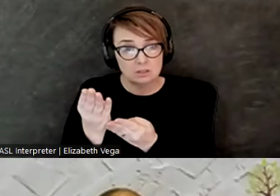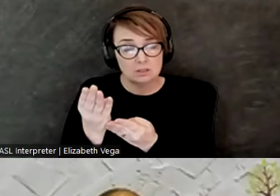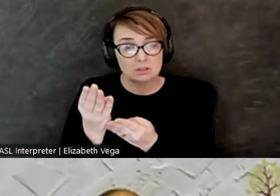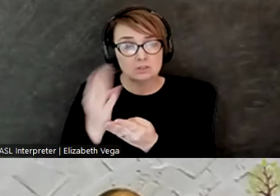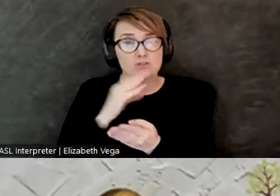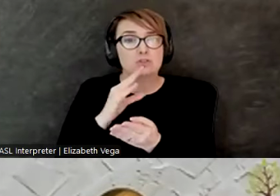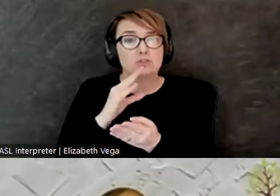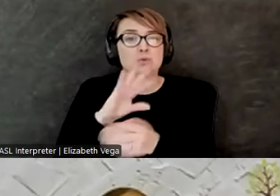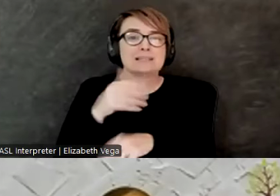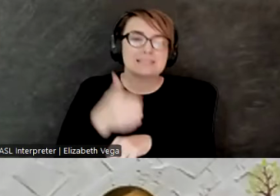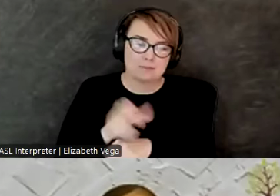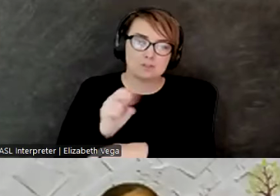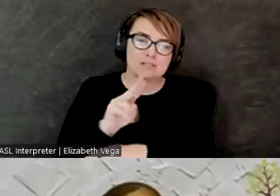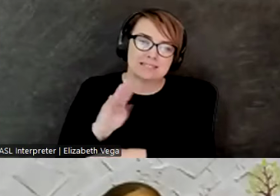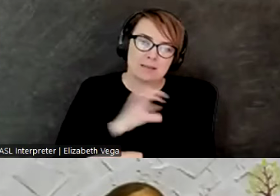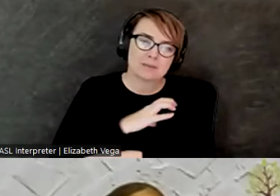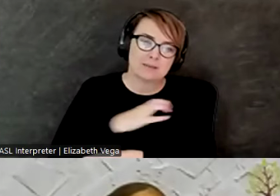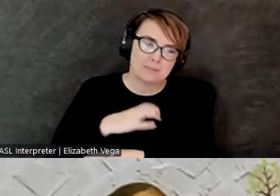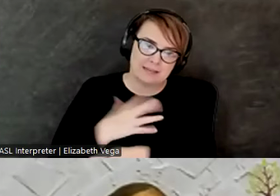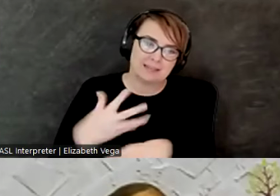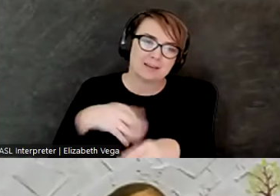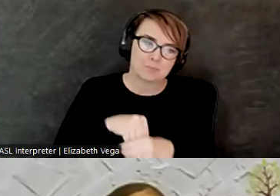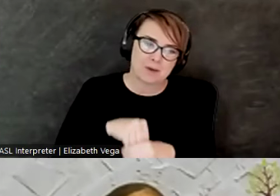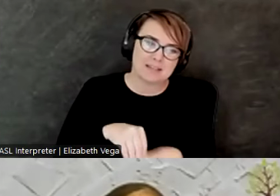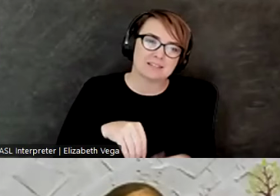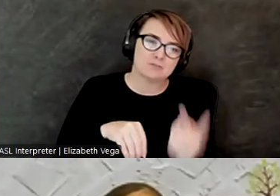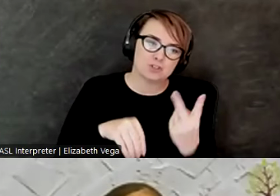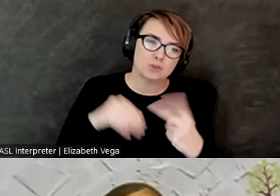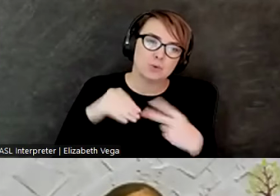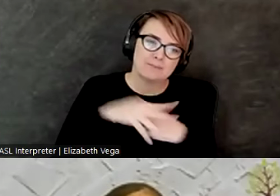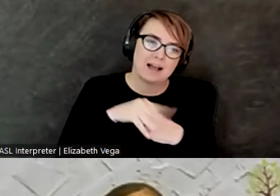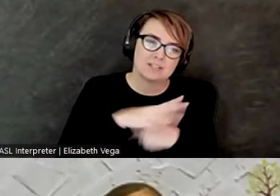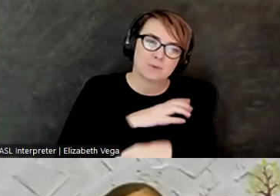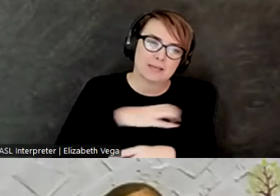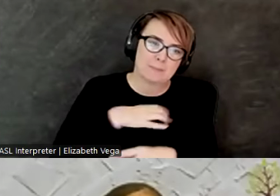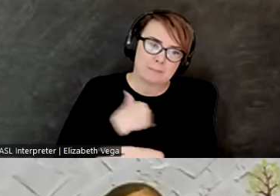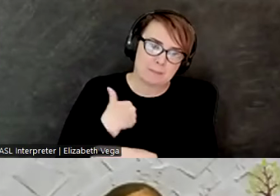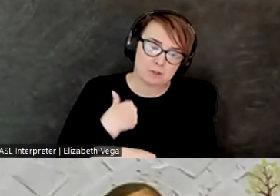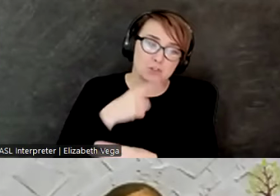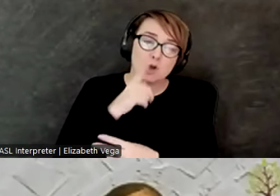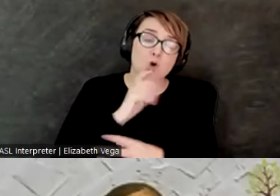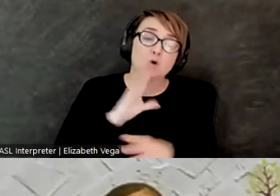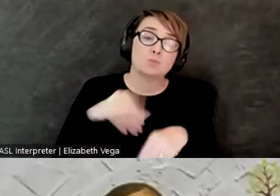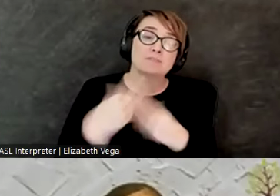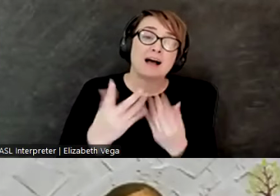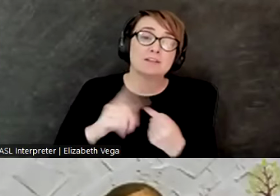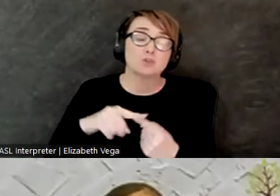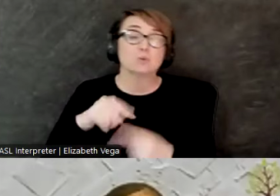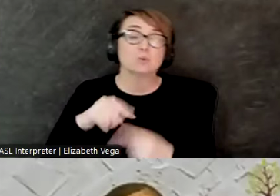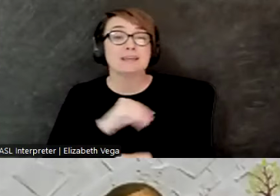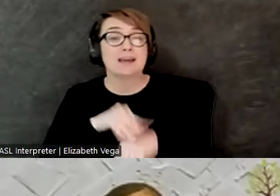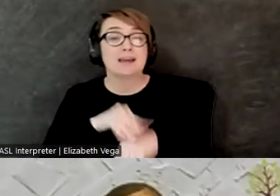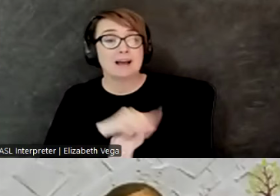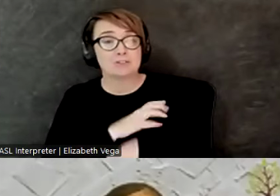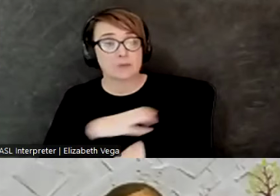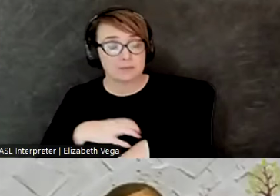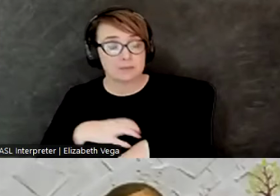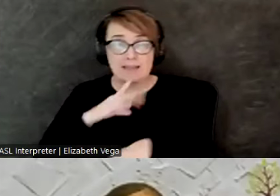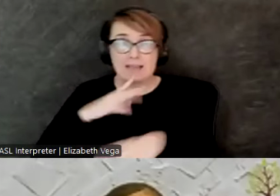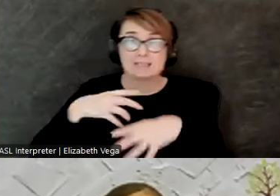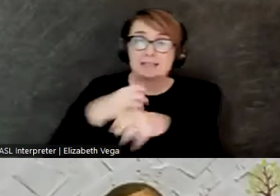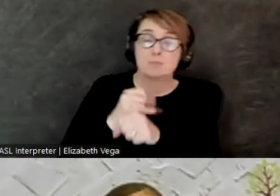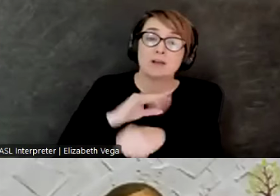to establish a subcommittee comprised of two advisory committee members who provide to the advisory committee a summary of